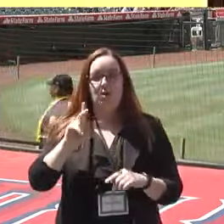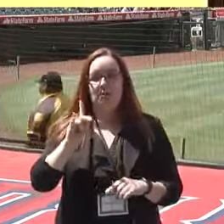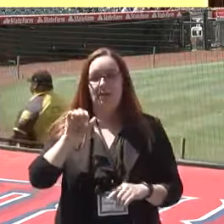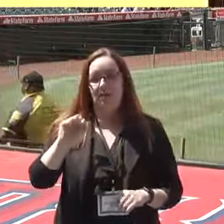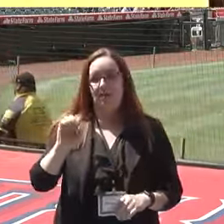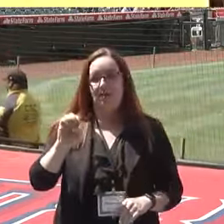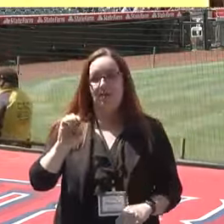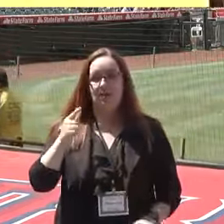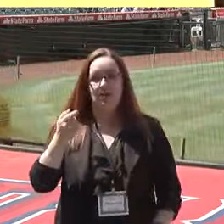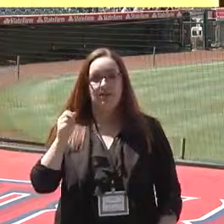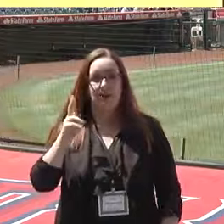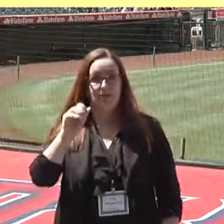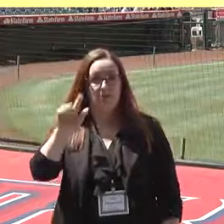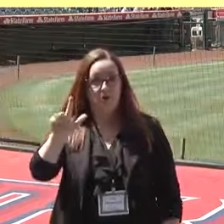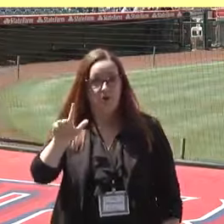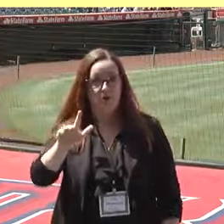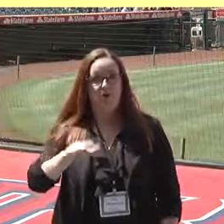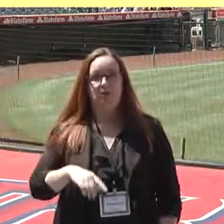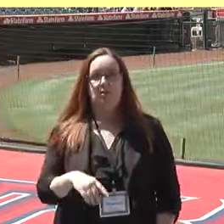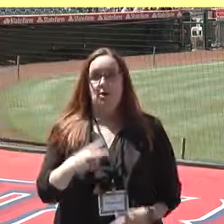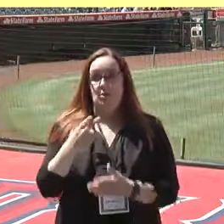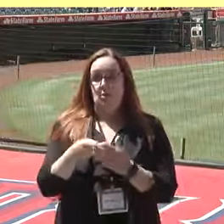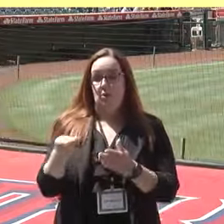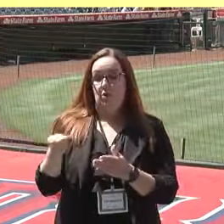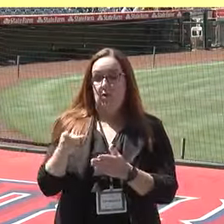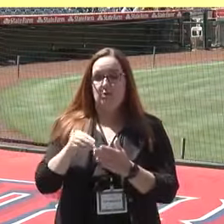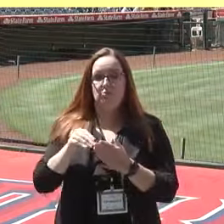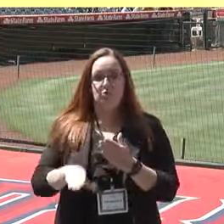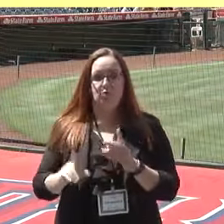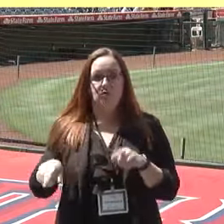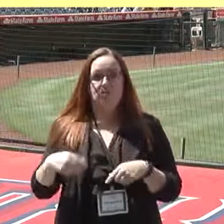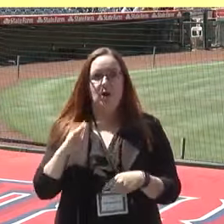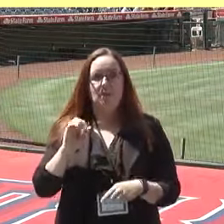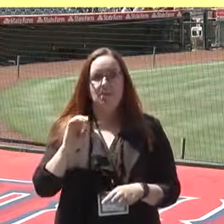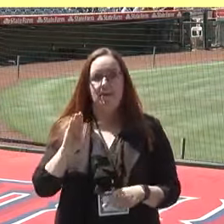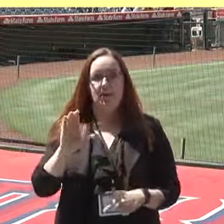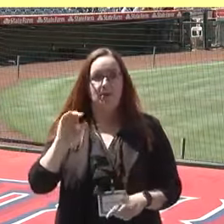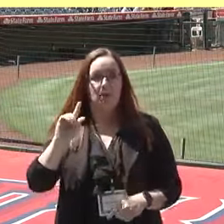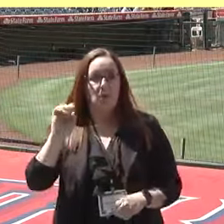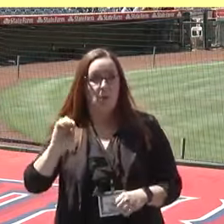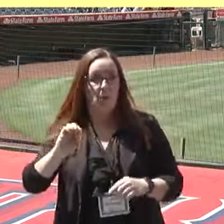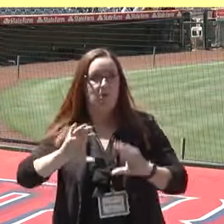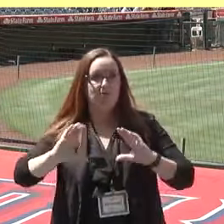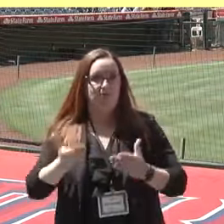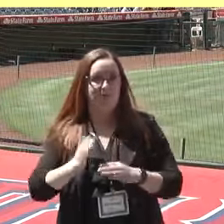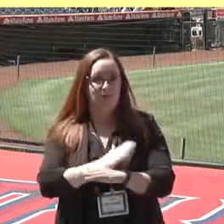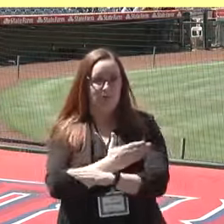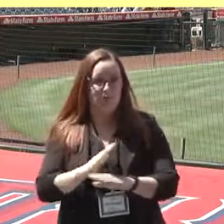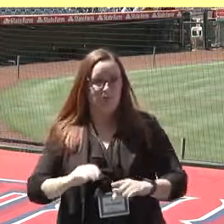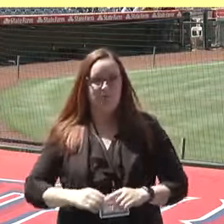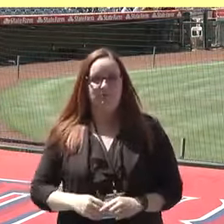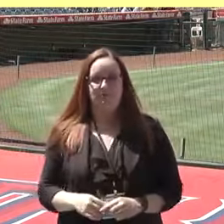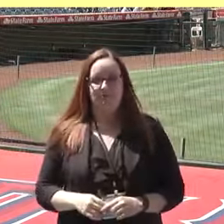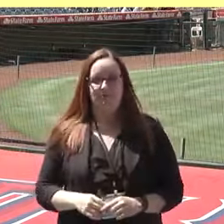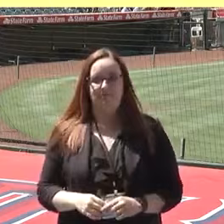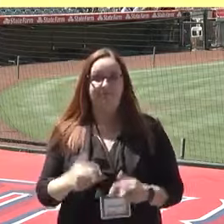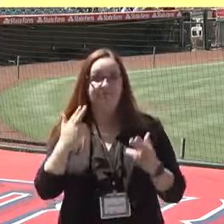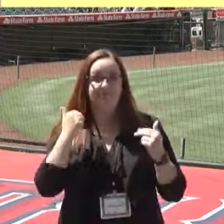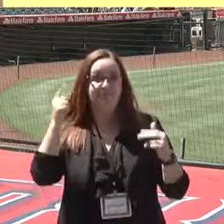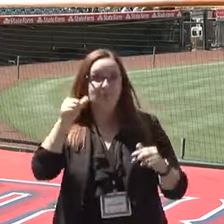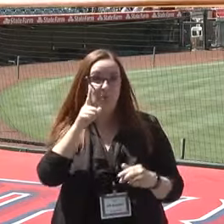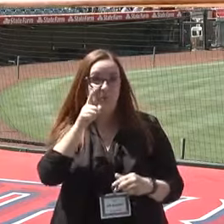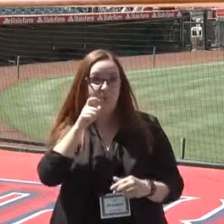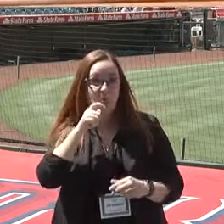Gabriel. Composed when both were students in the Bob Cole Conservatory of Music. To sing it for you